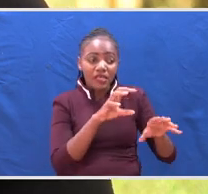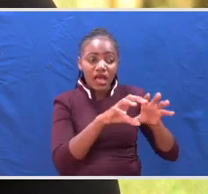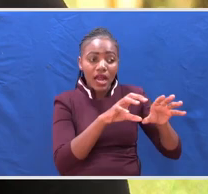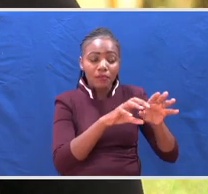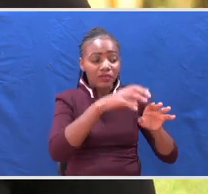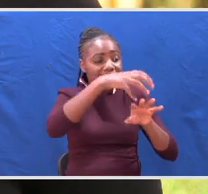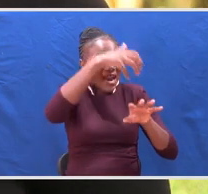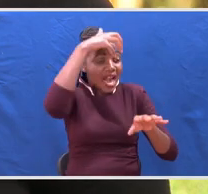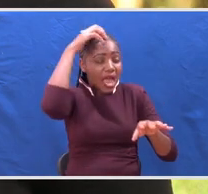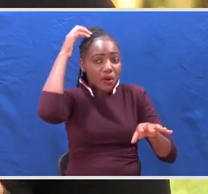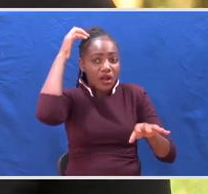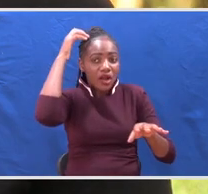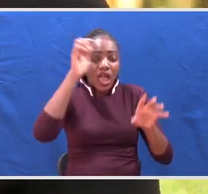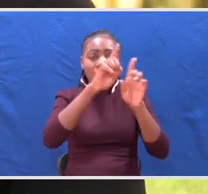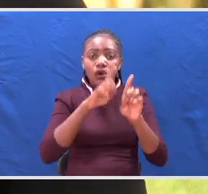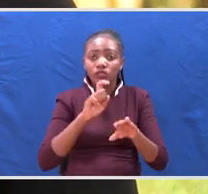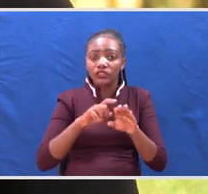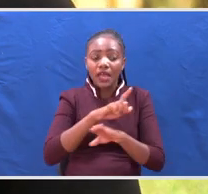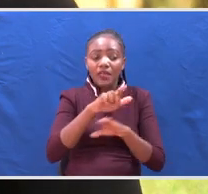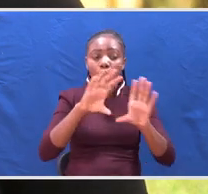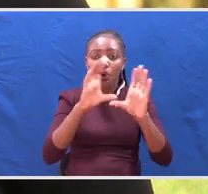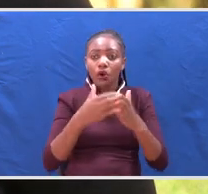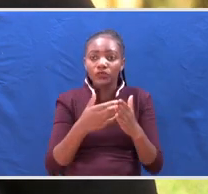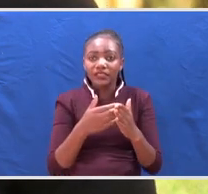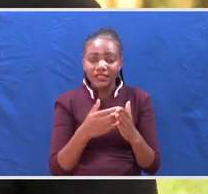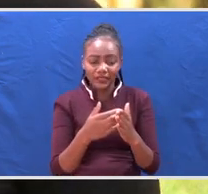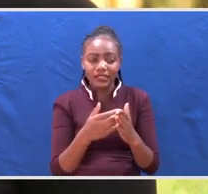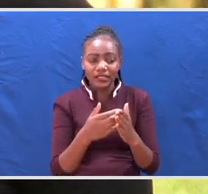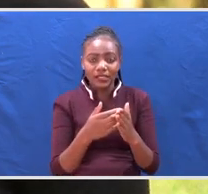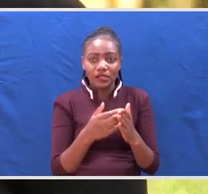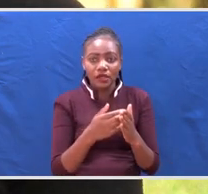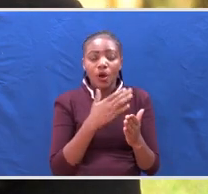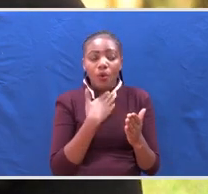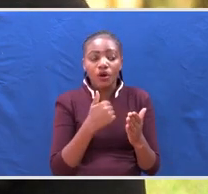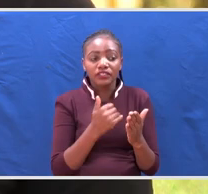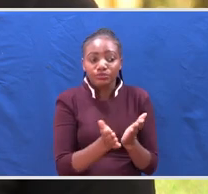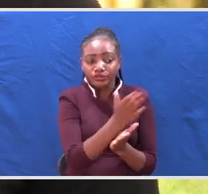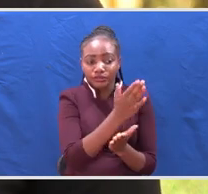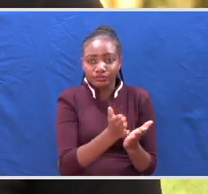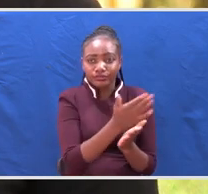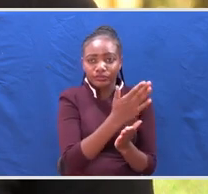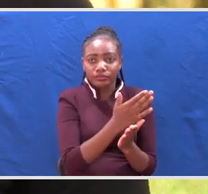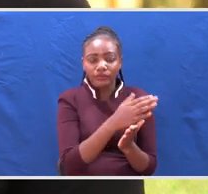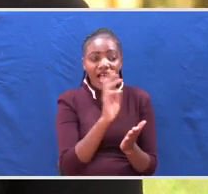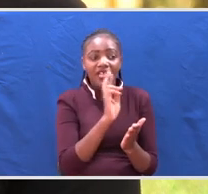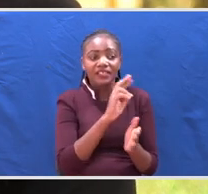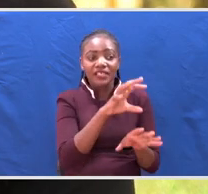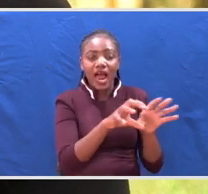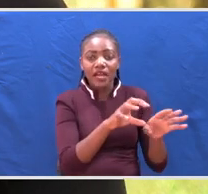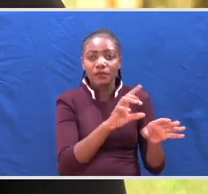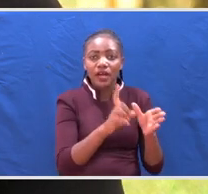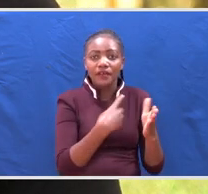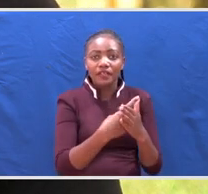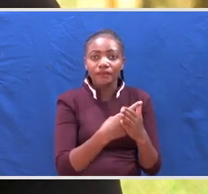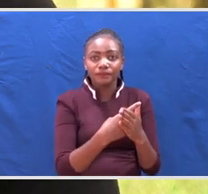like cheetahs. So when the local communities keep that bait to keep off the predators, or in short, they want